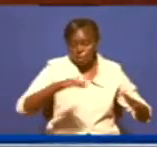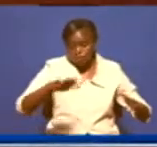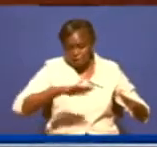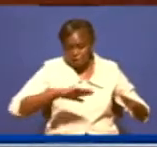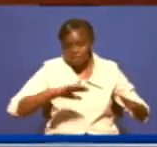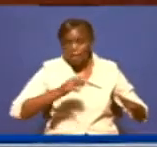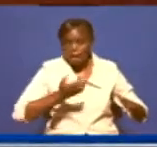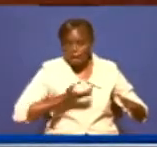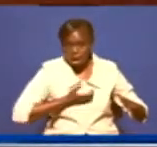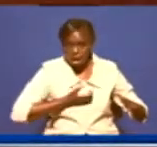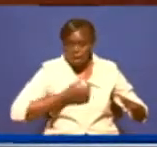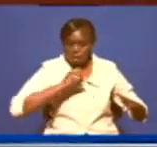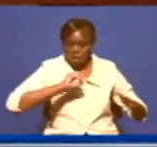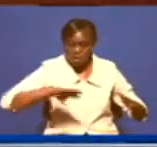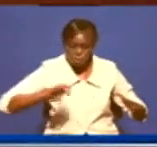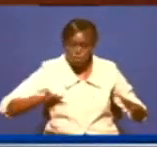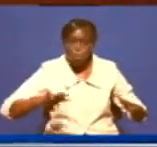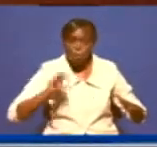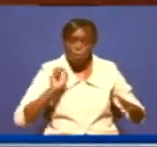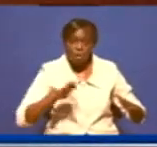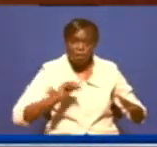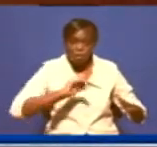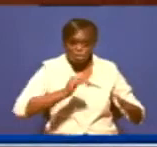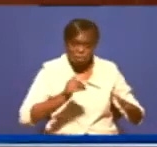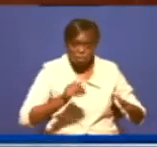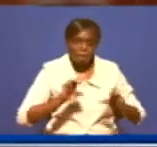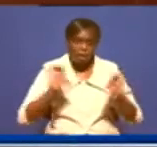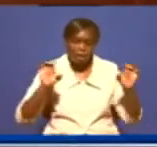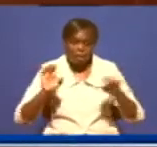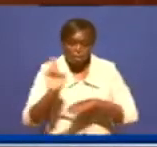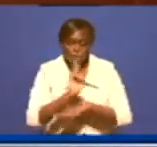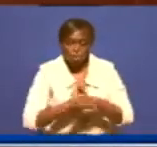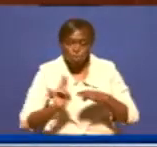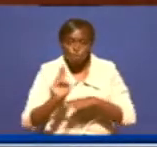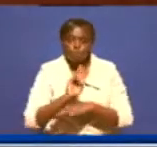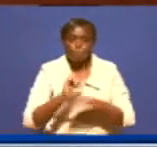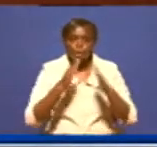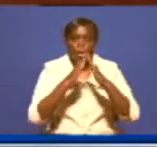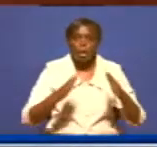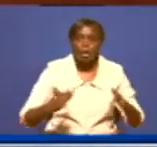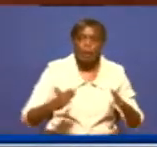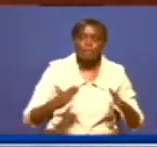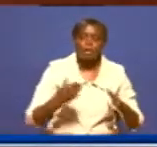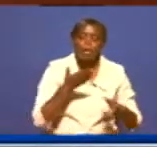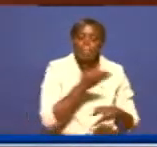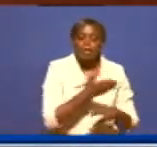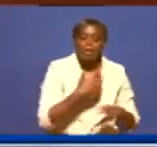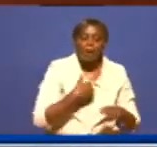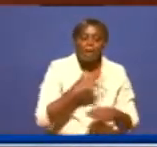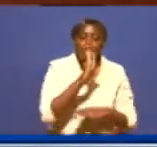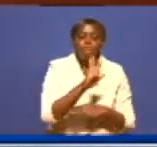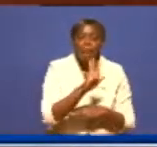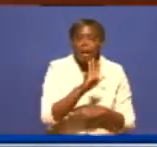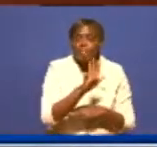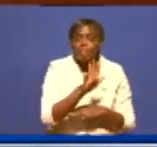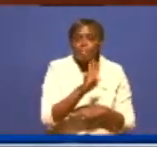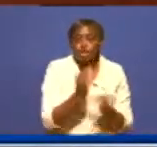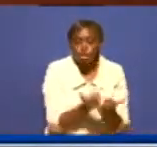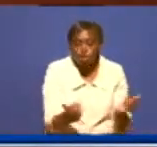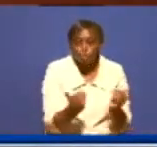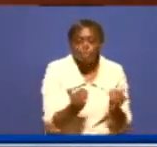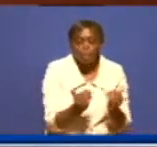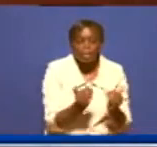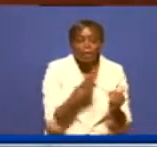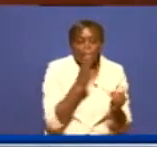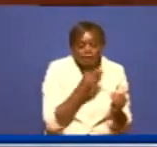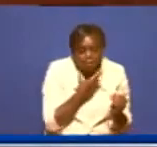cities, like here in Nairobi, Eldoret, where there used to be municipal houses, you will find there are five generations of one family have been